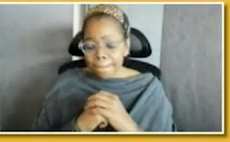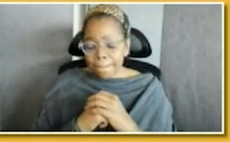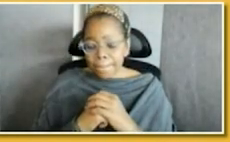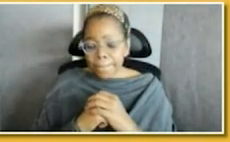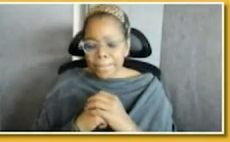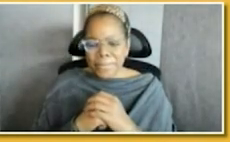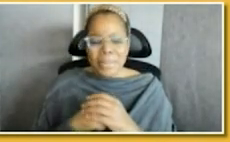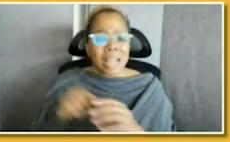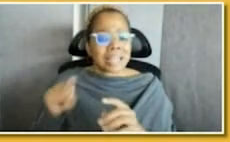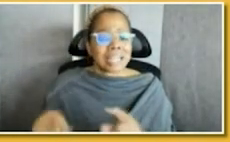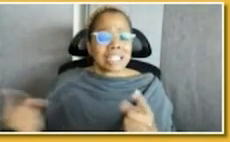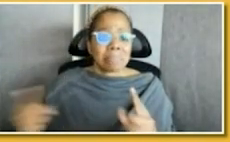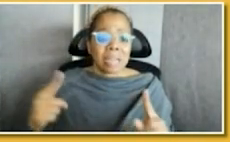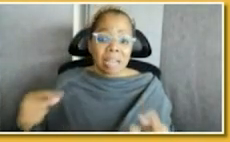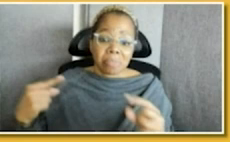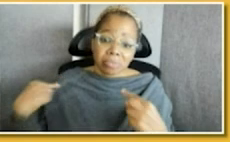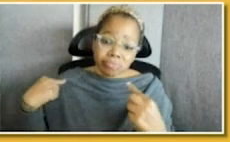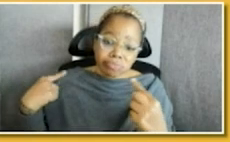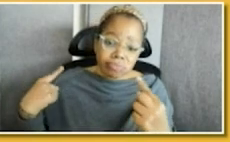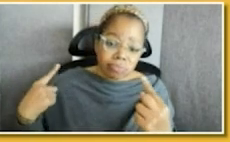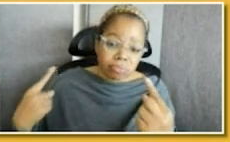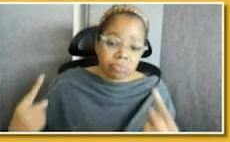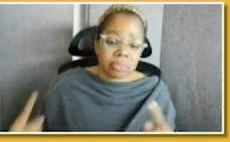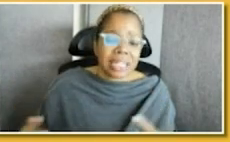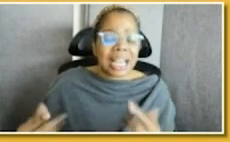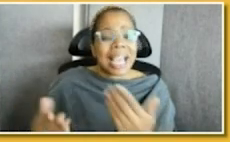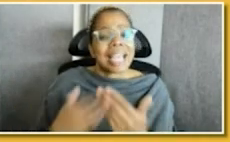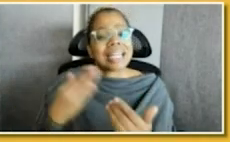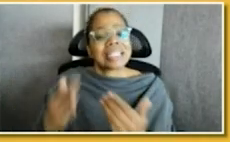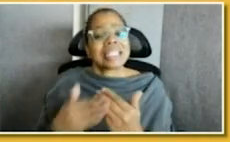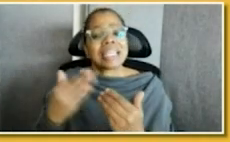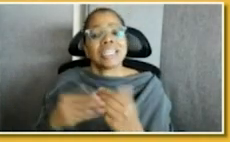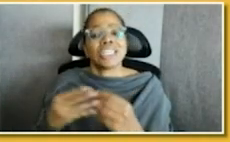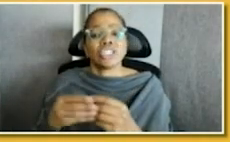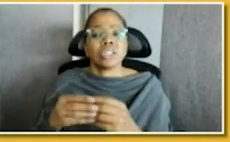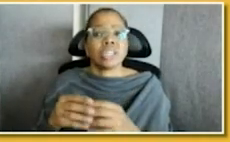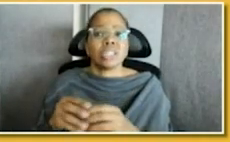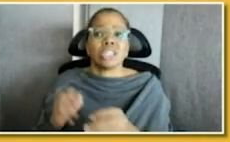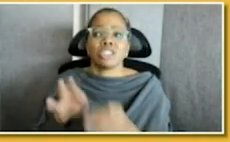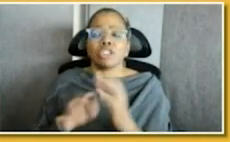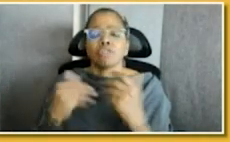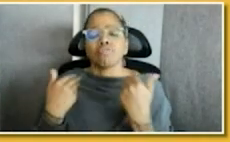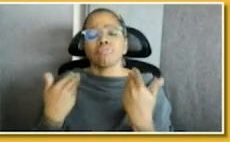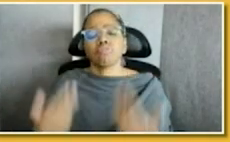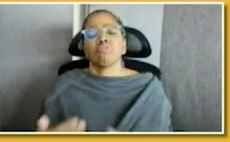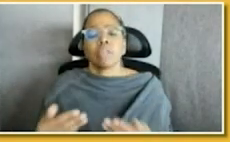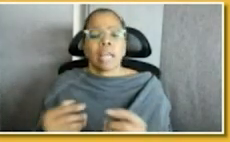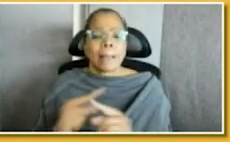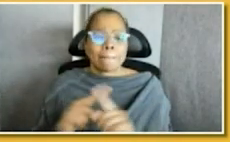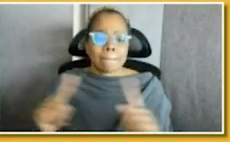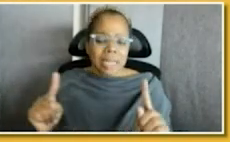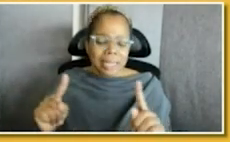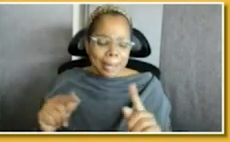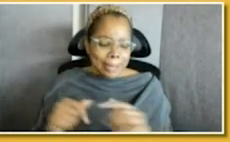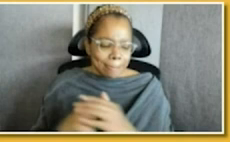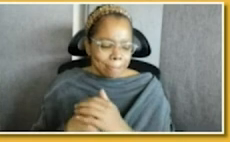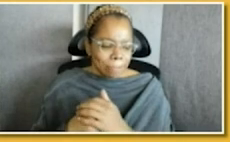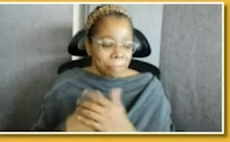it's easy to operate within that. And, you know, the vision that I saw